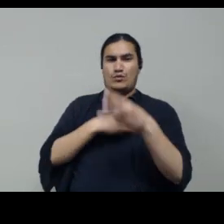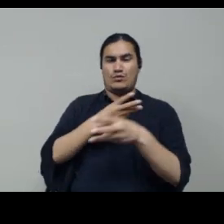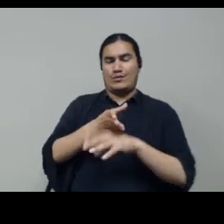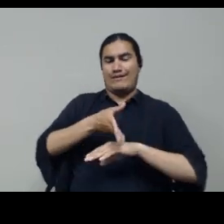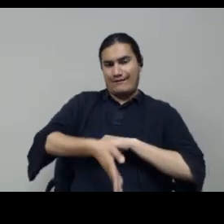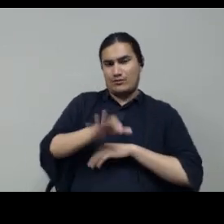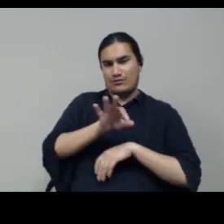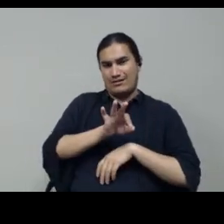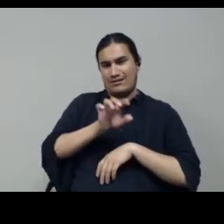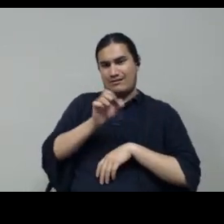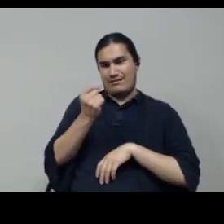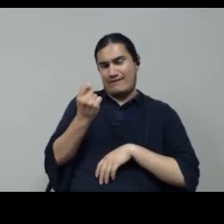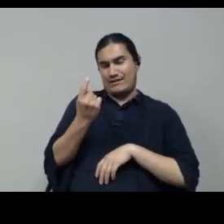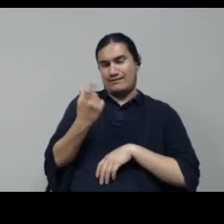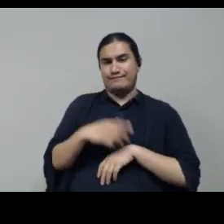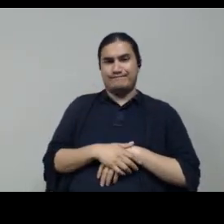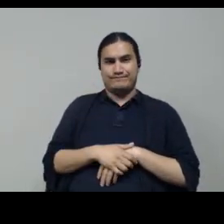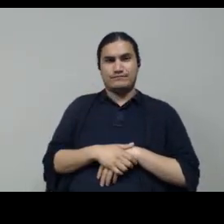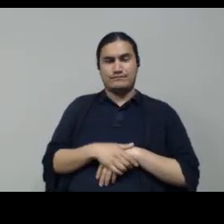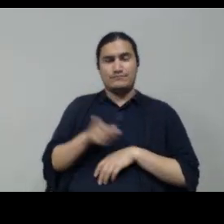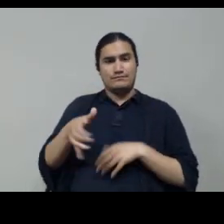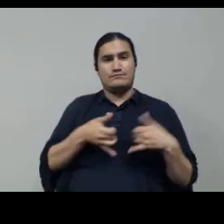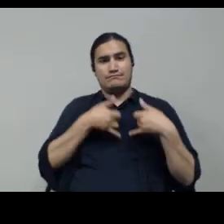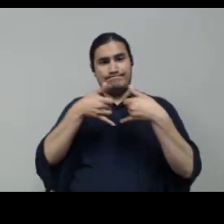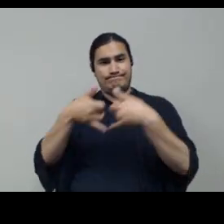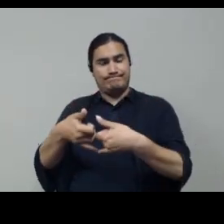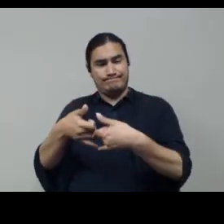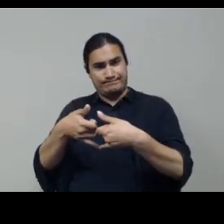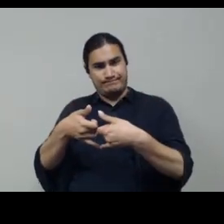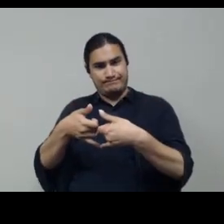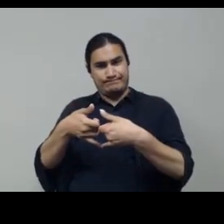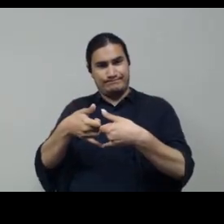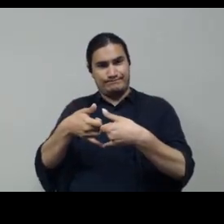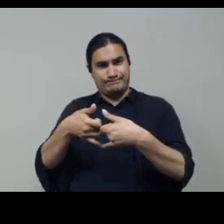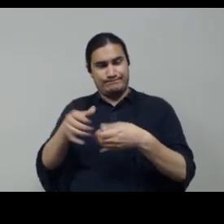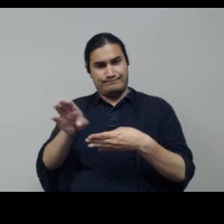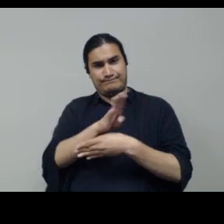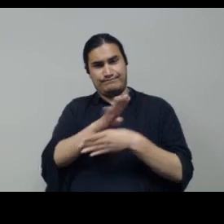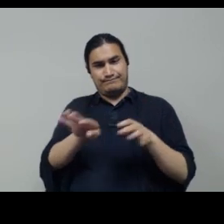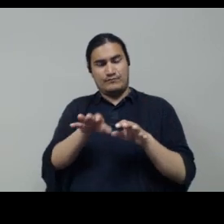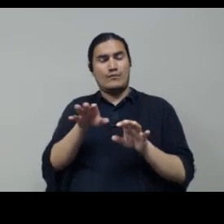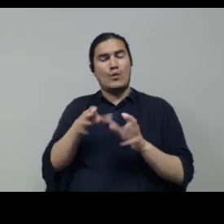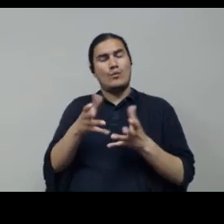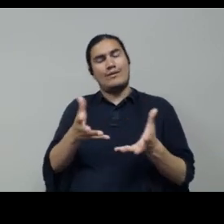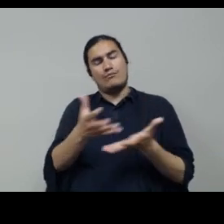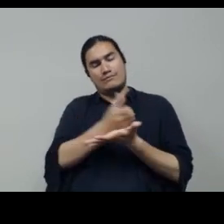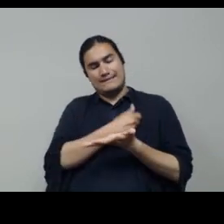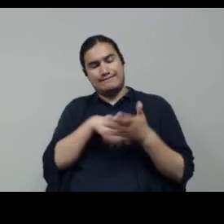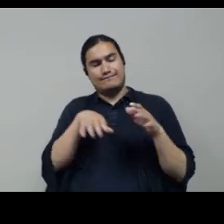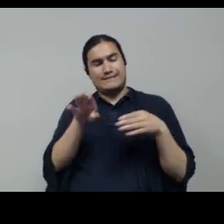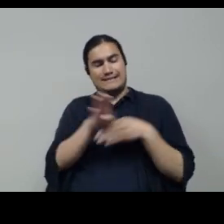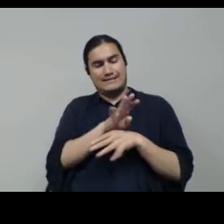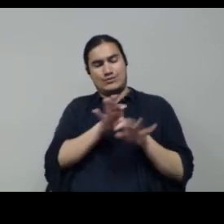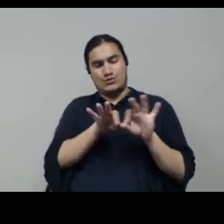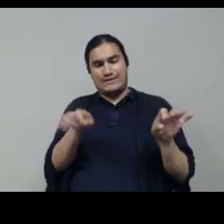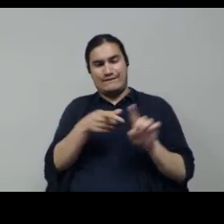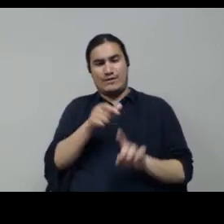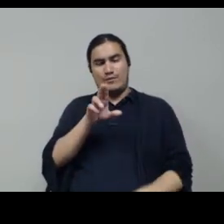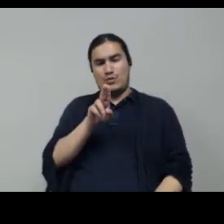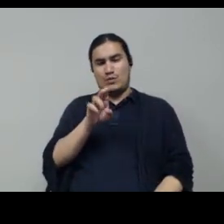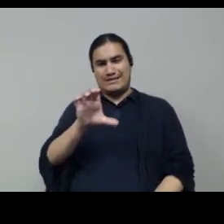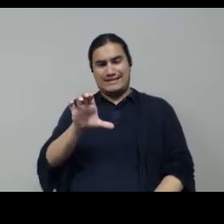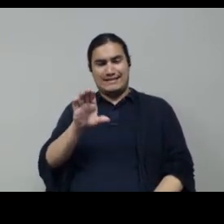9/11. He received his business degree from UC Berkeley